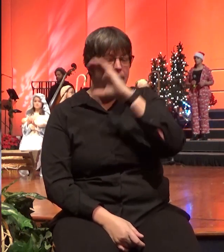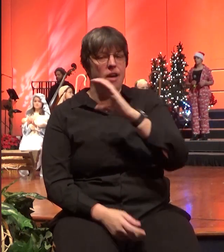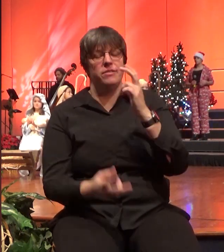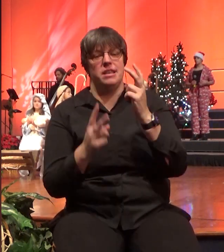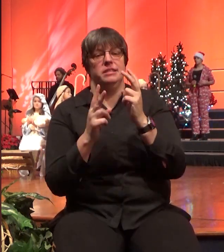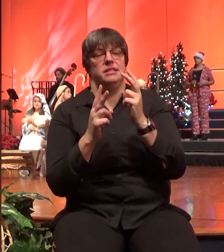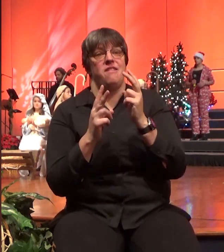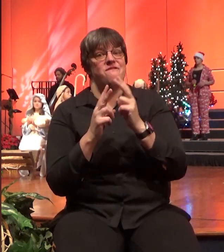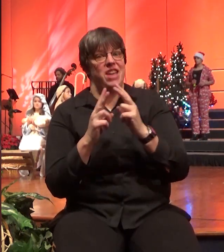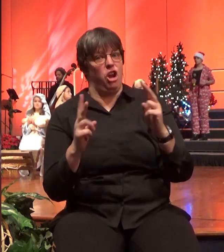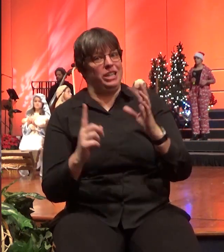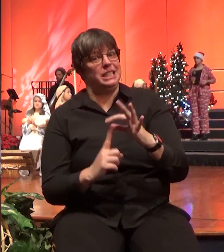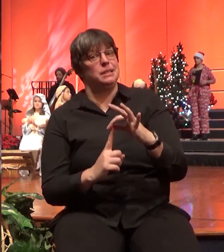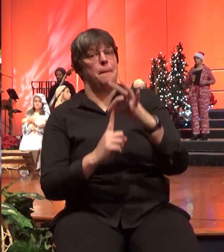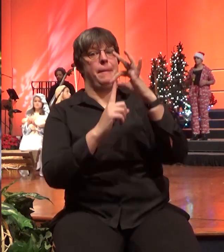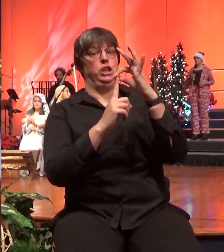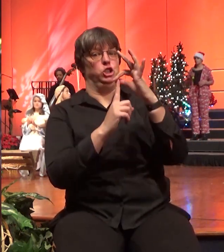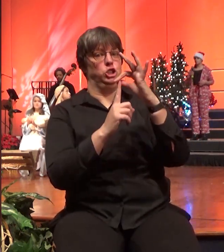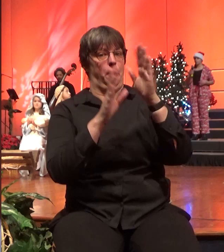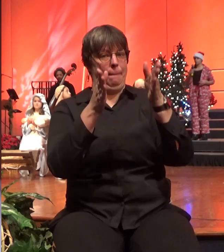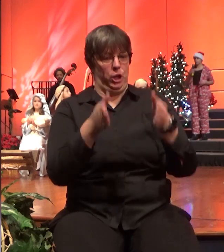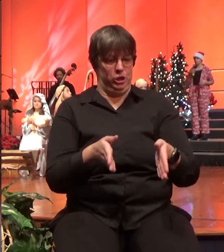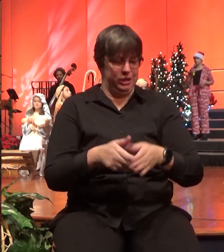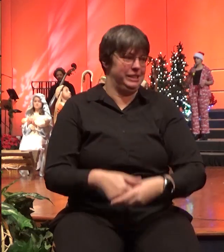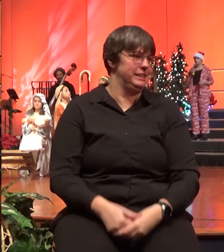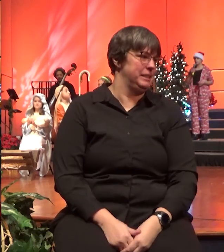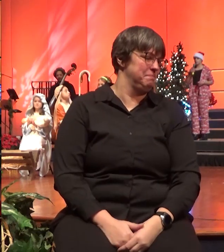very special person.